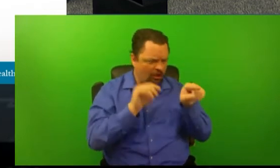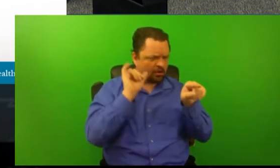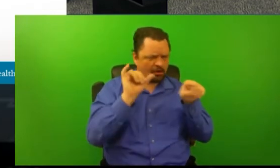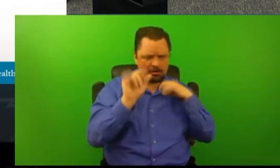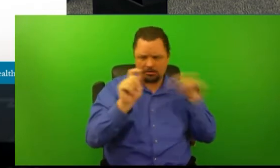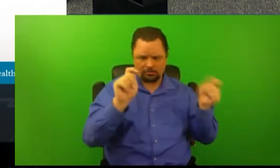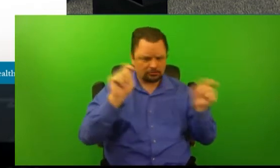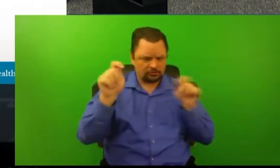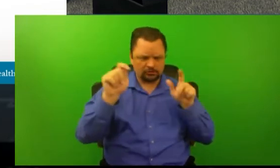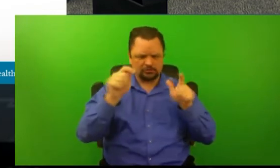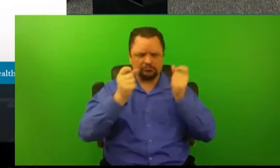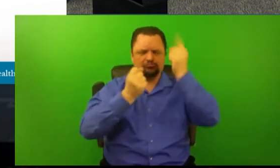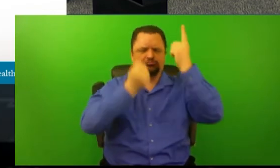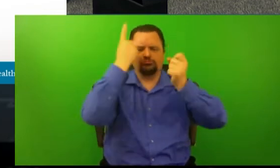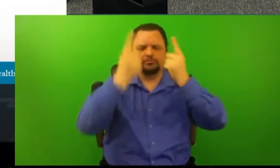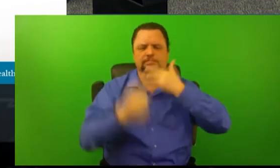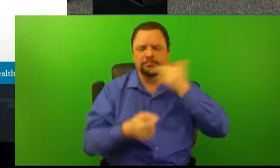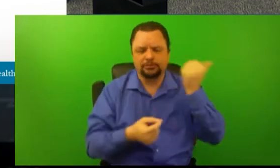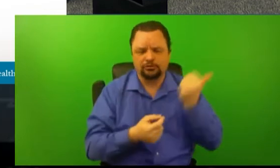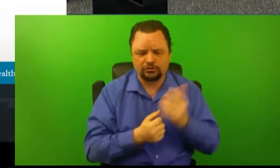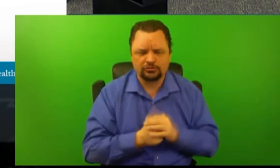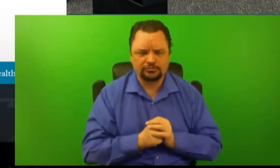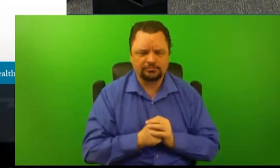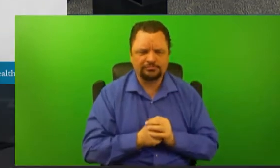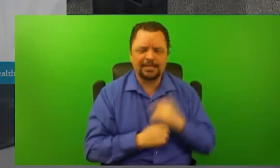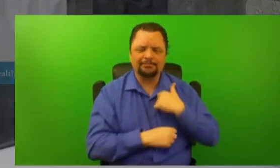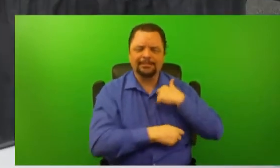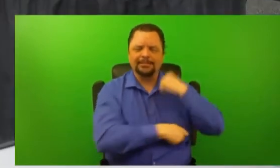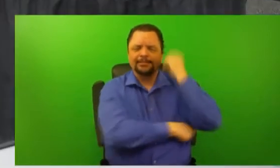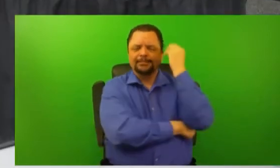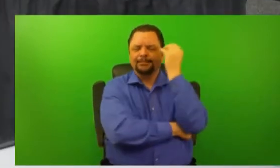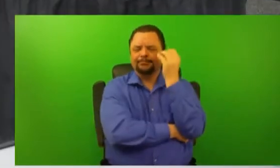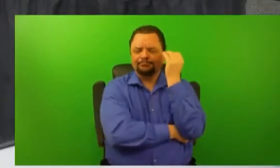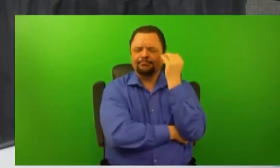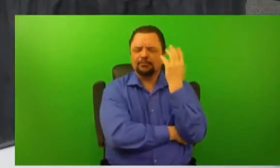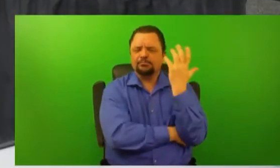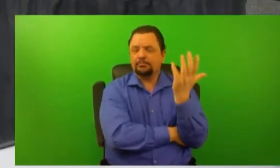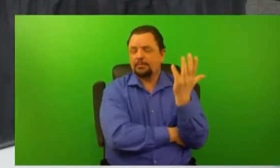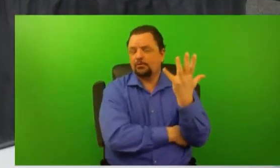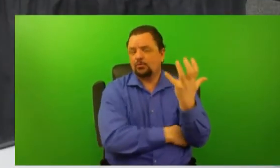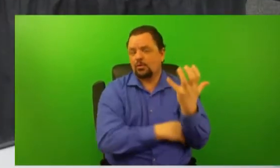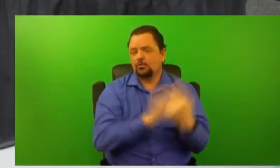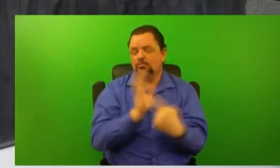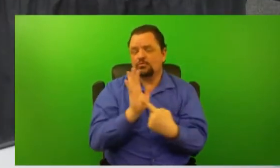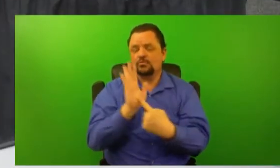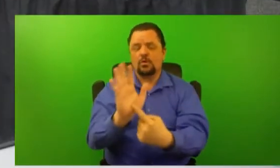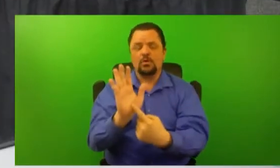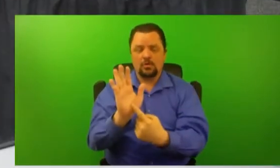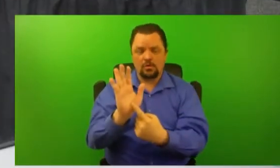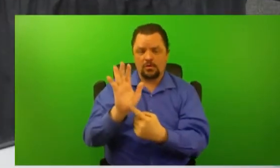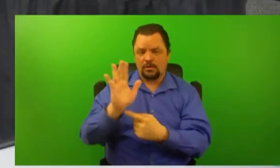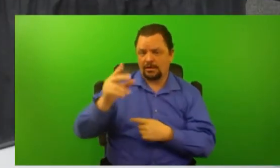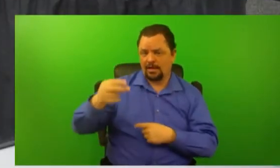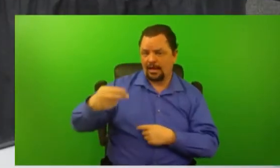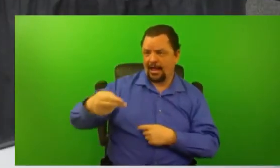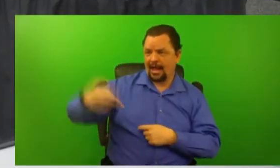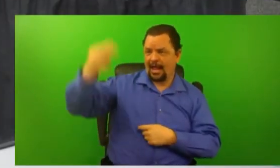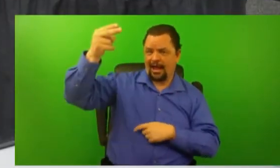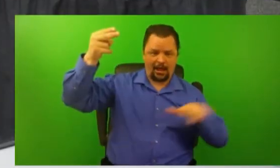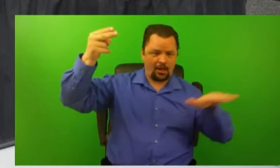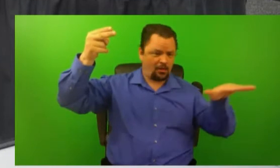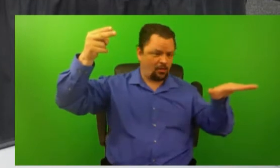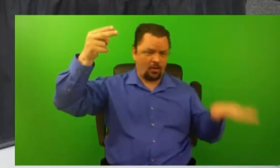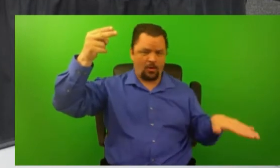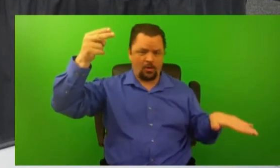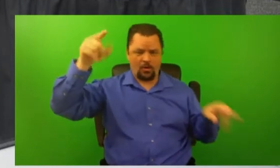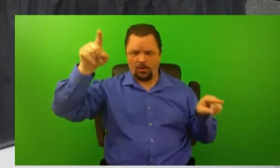as you were speaking is maybe if we showed a high, low, and current, so that people, and